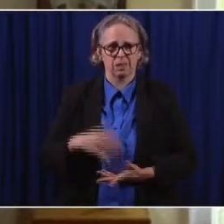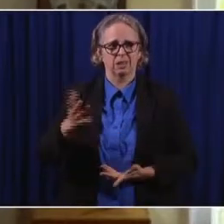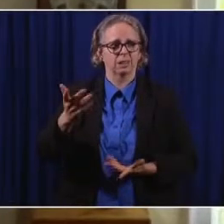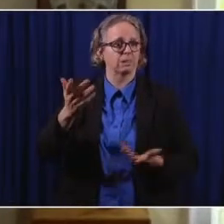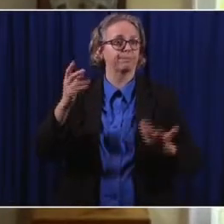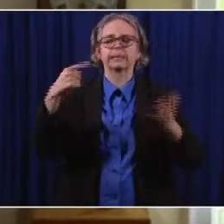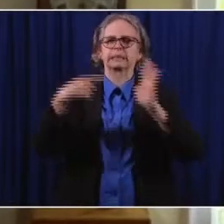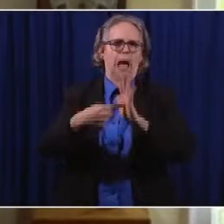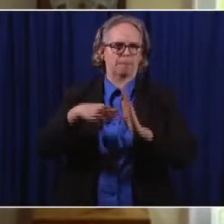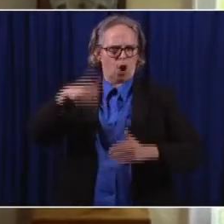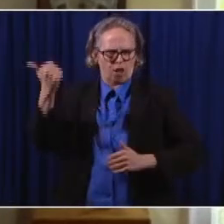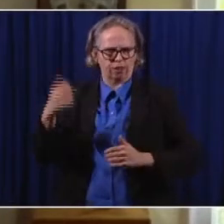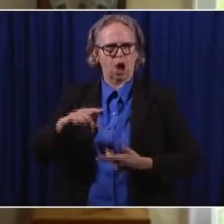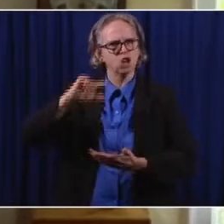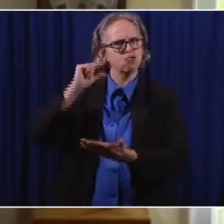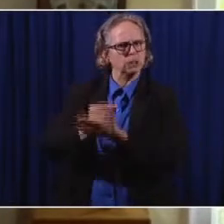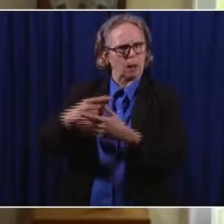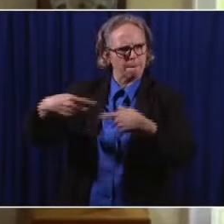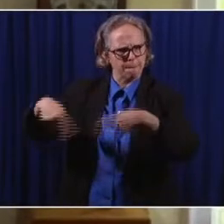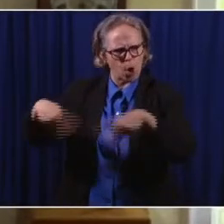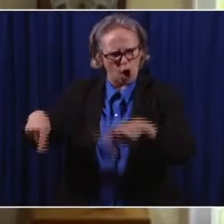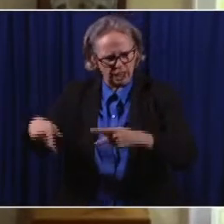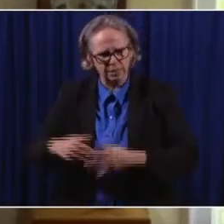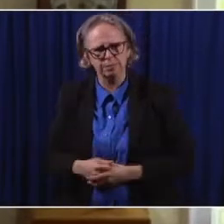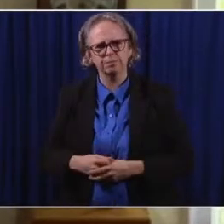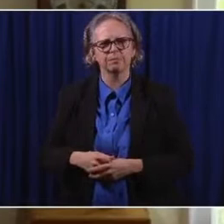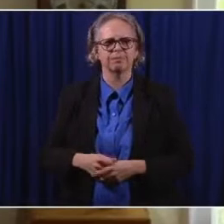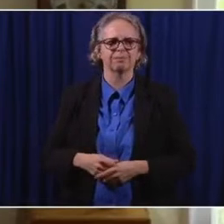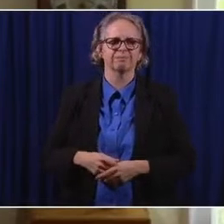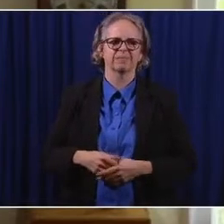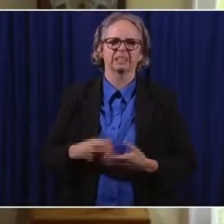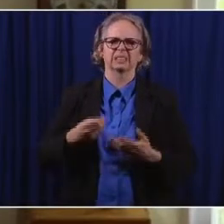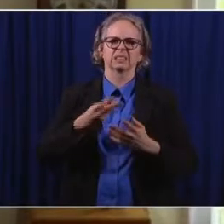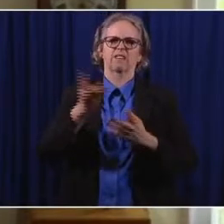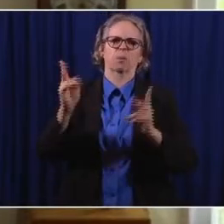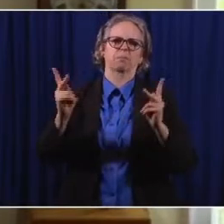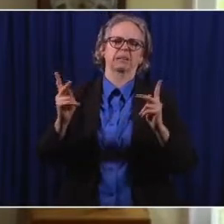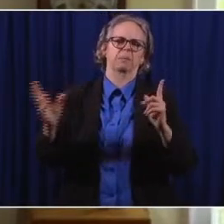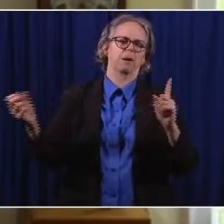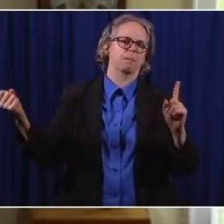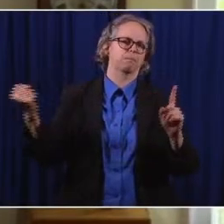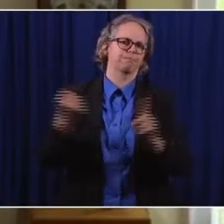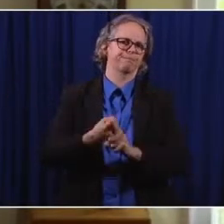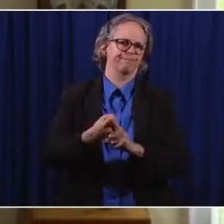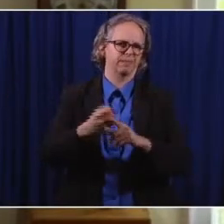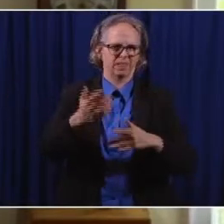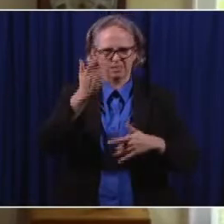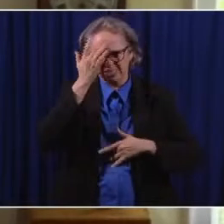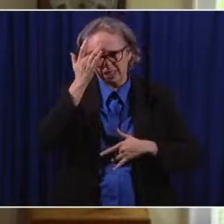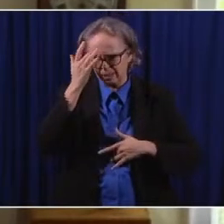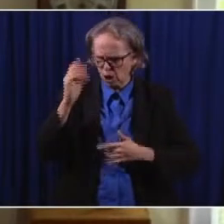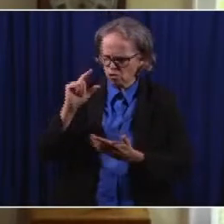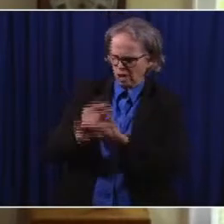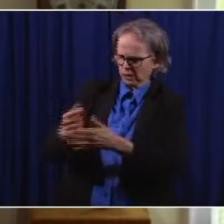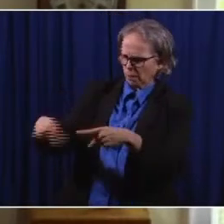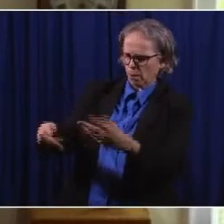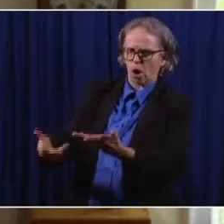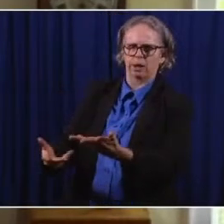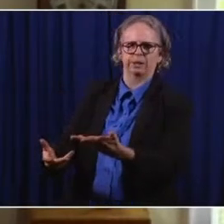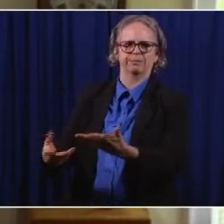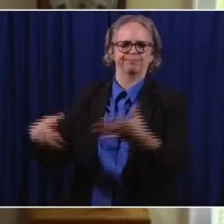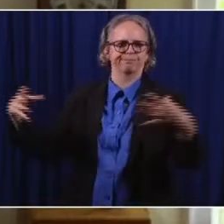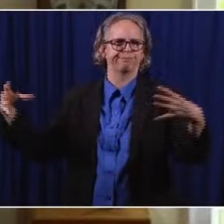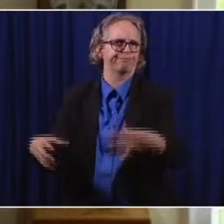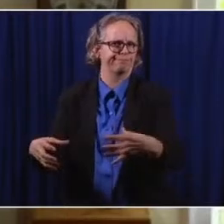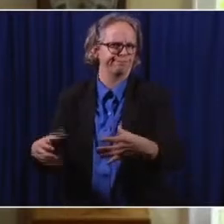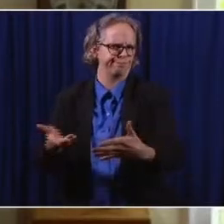started feeling sick. So again, I know people are asking about sports and they're asking about what's going on in schools, but by and large, from what